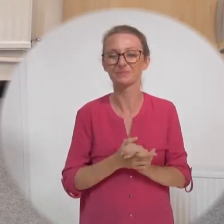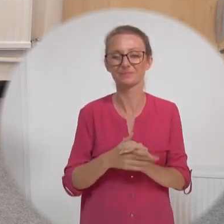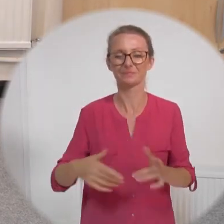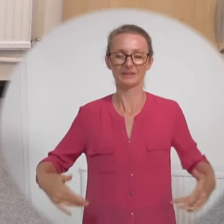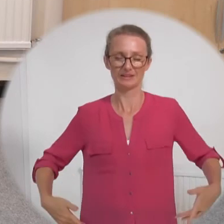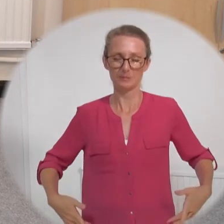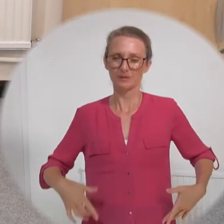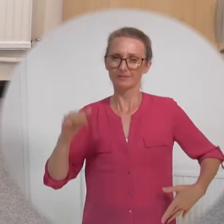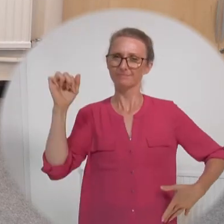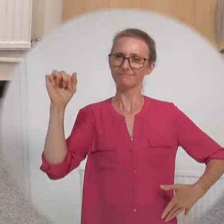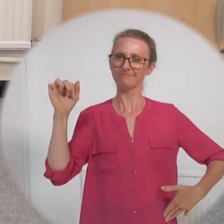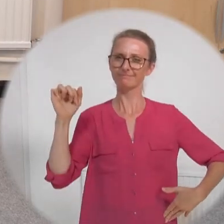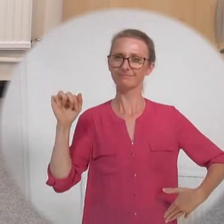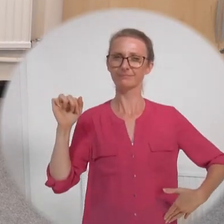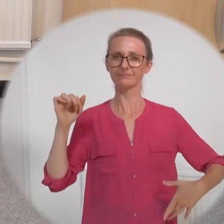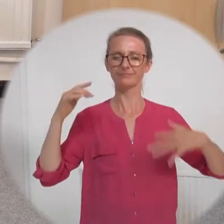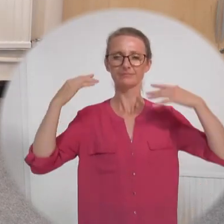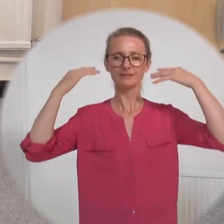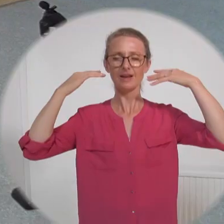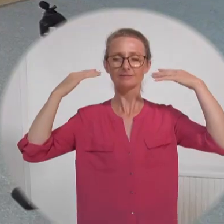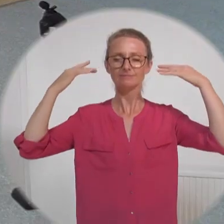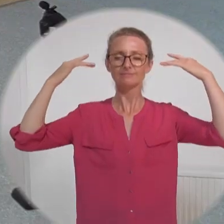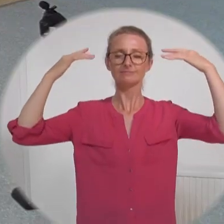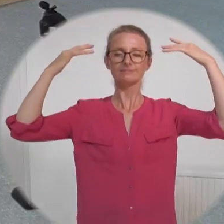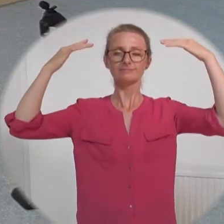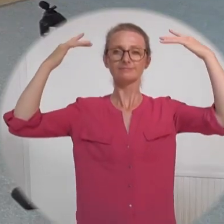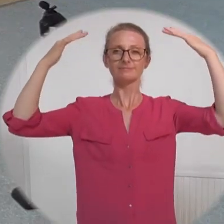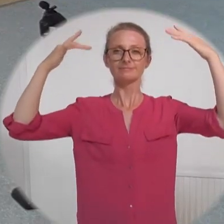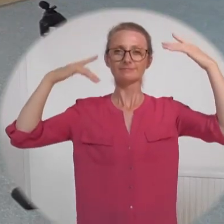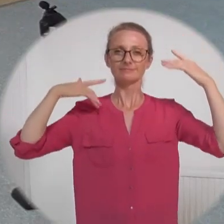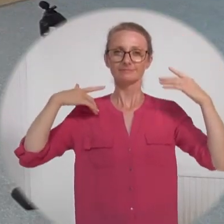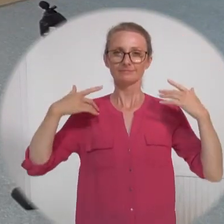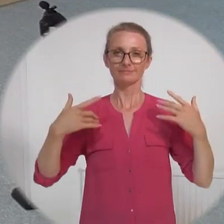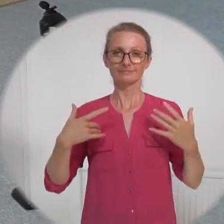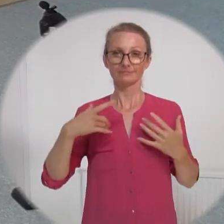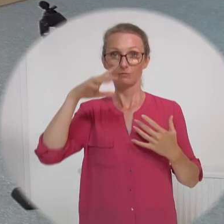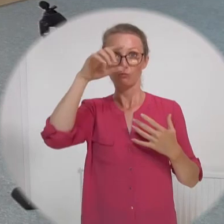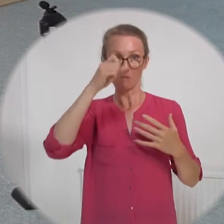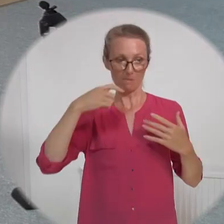head float up. You've got your feet shoulder width apart.